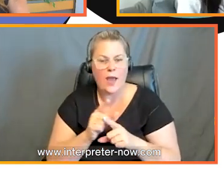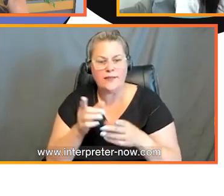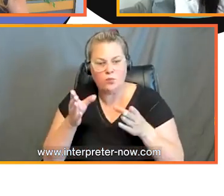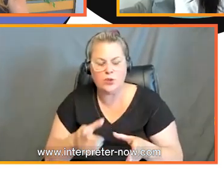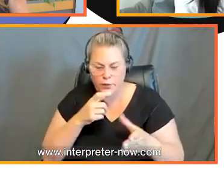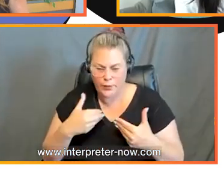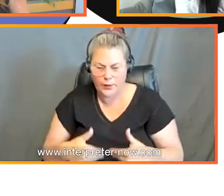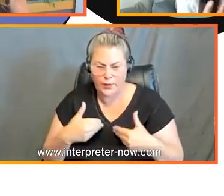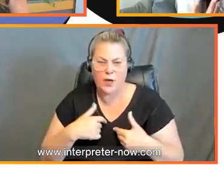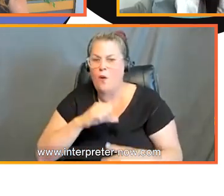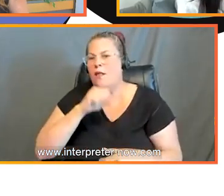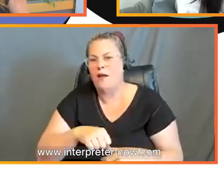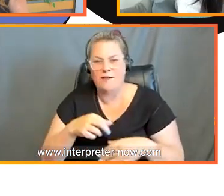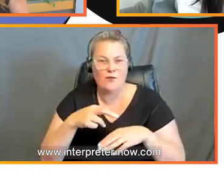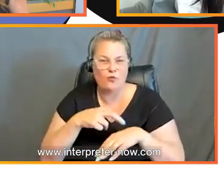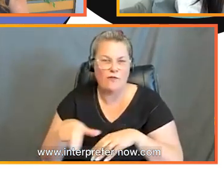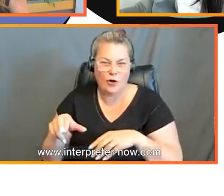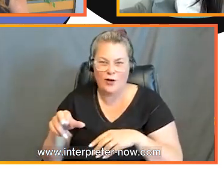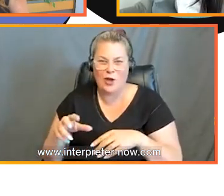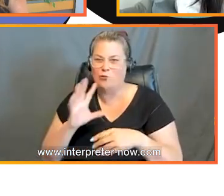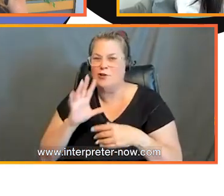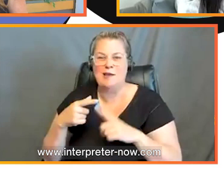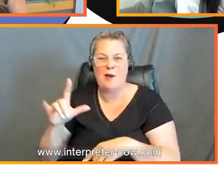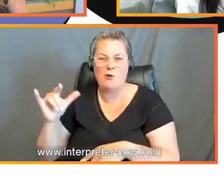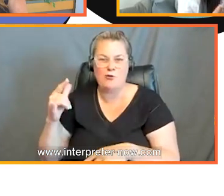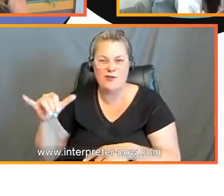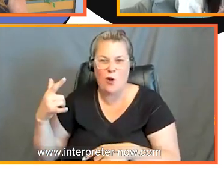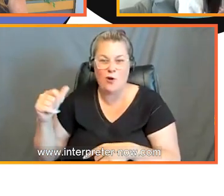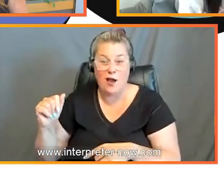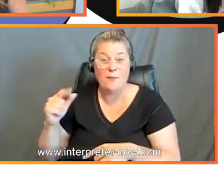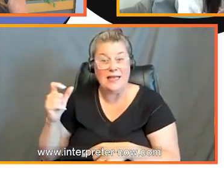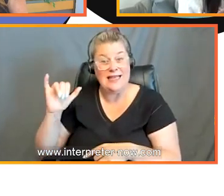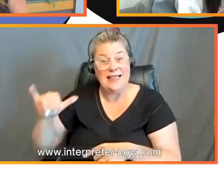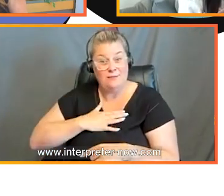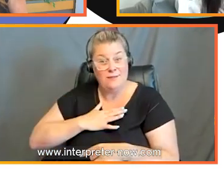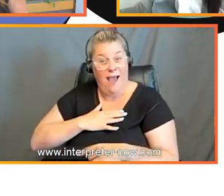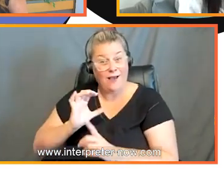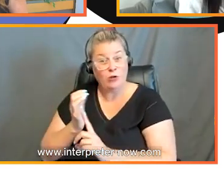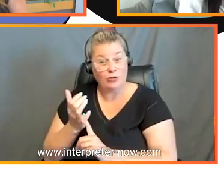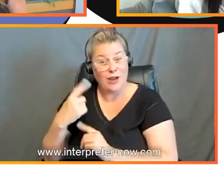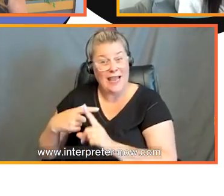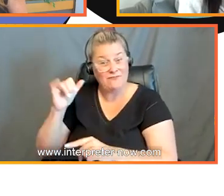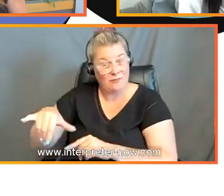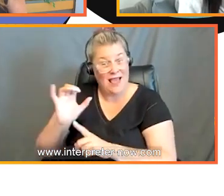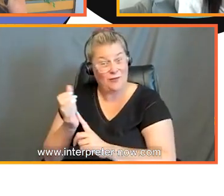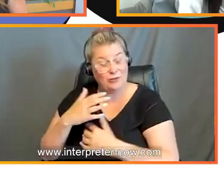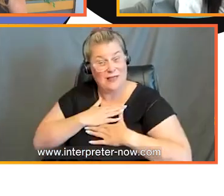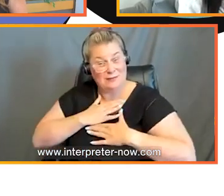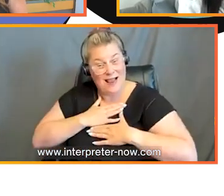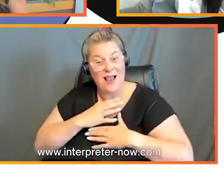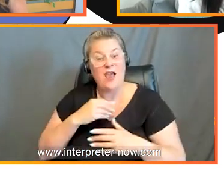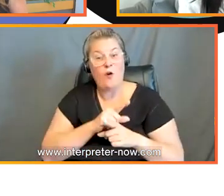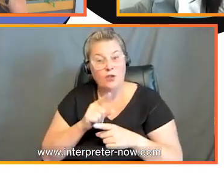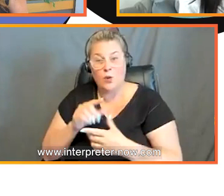who comes from the culture that created yoga, who also has studied to teach yoga, but also cares